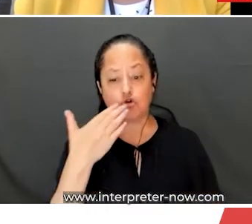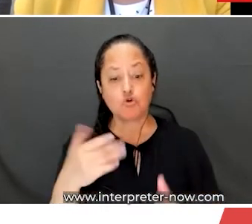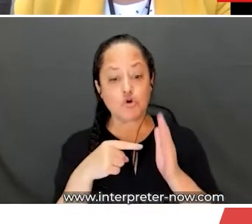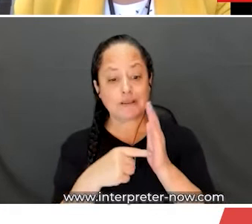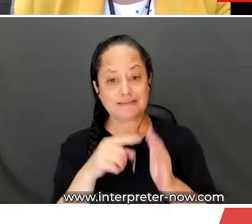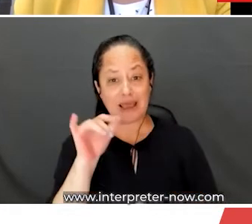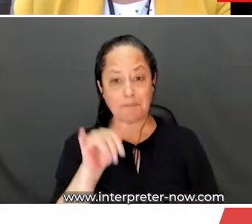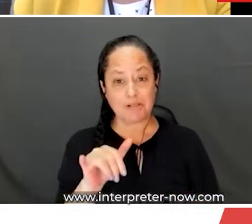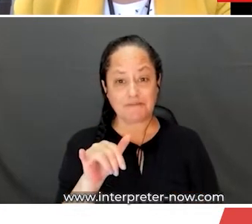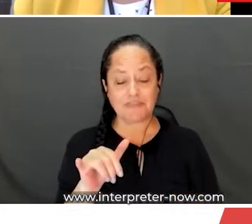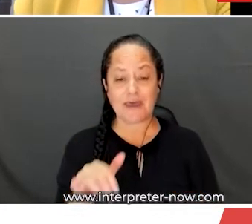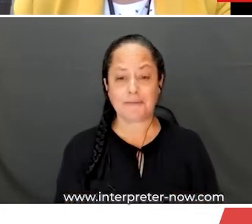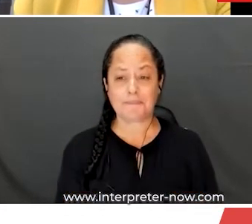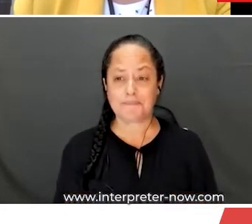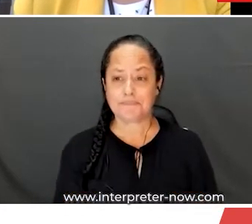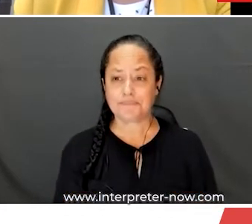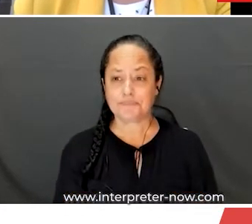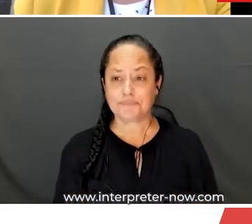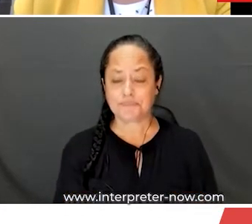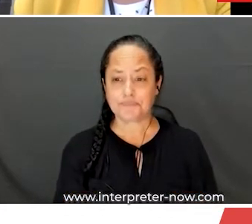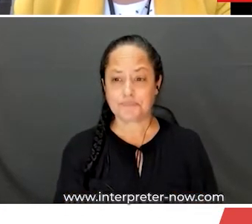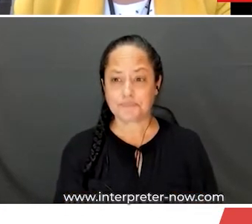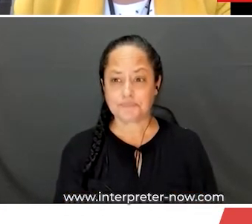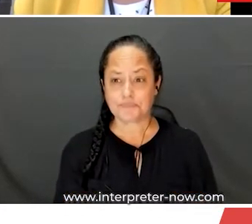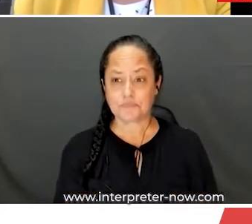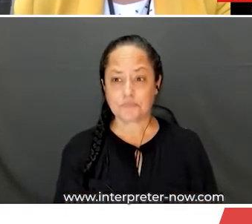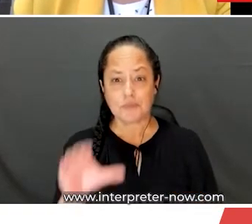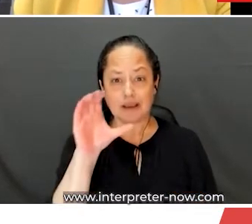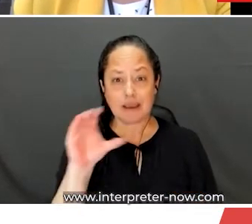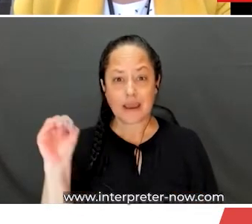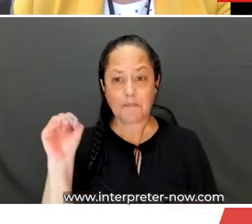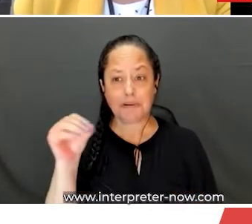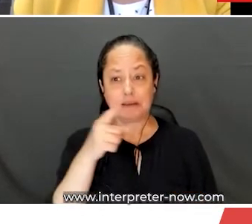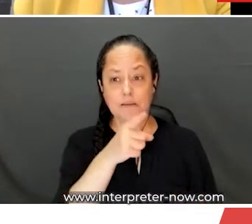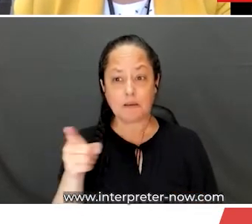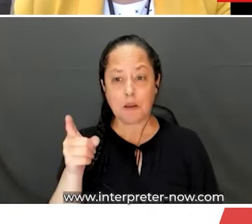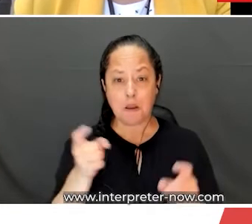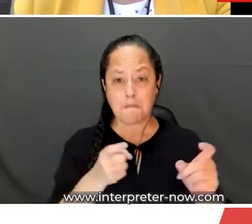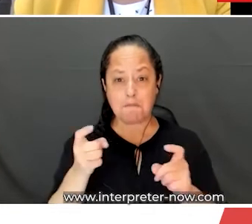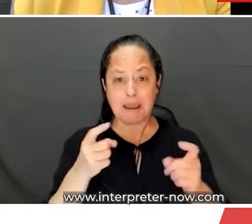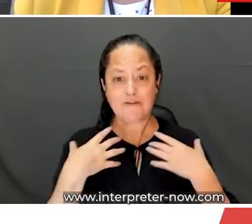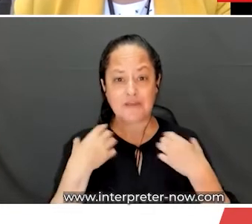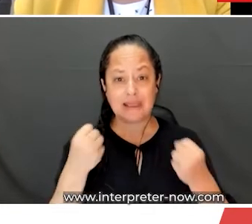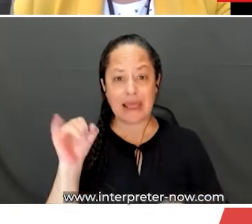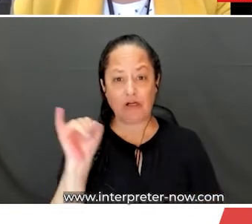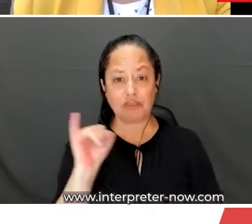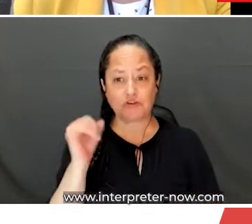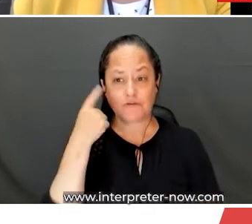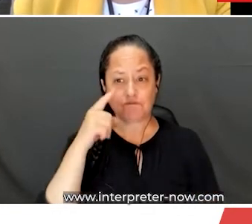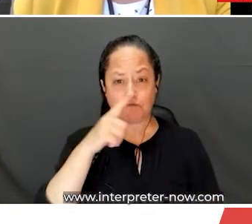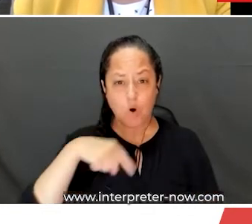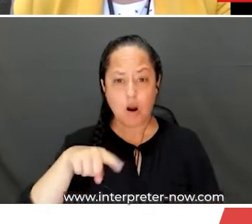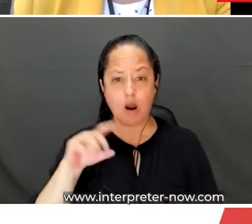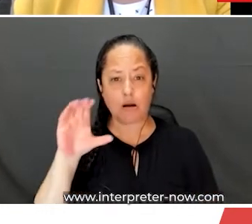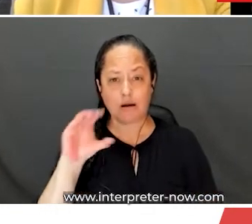this, for instance, is even the companies that are managing the health insurance for our companies.